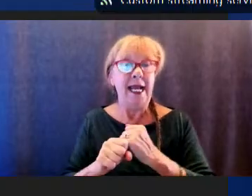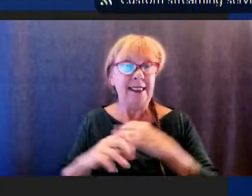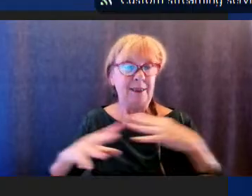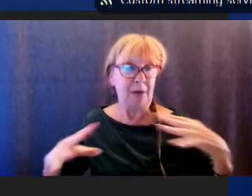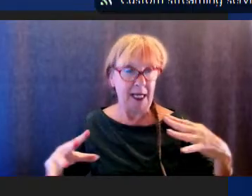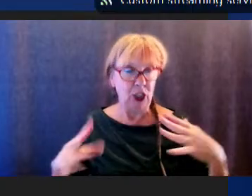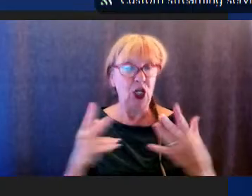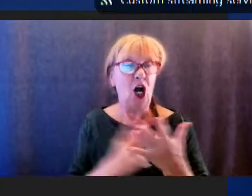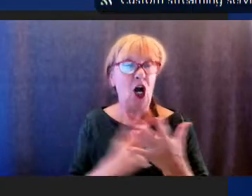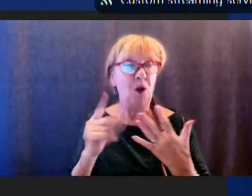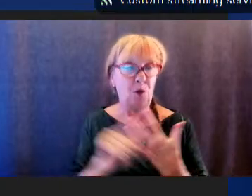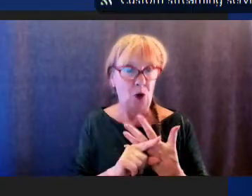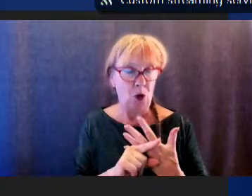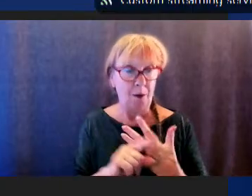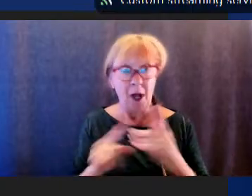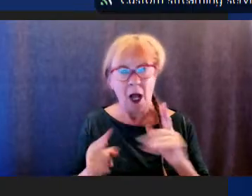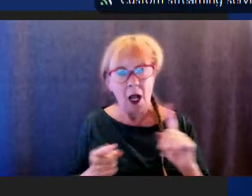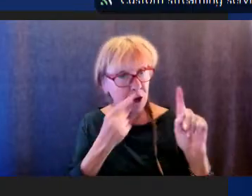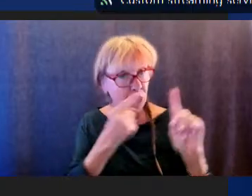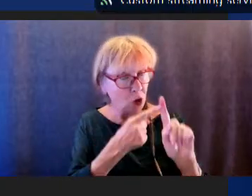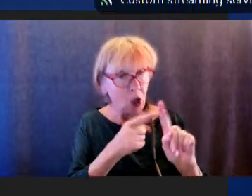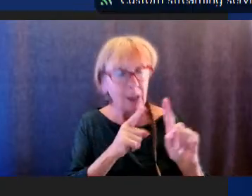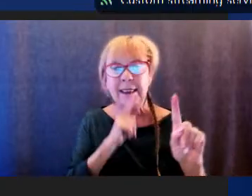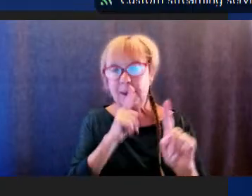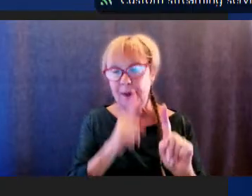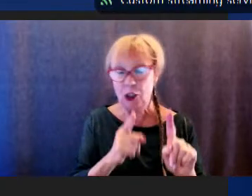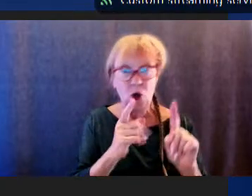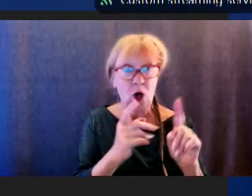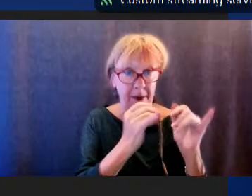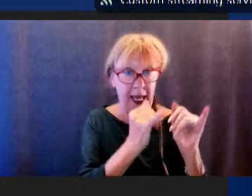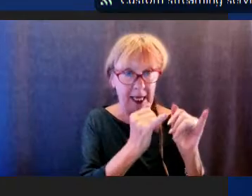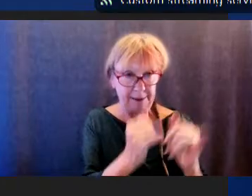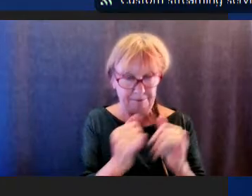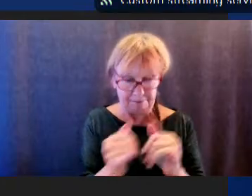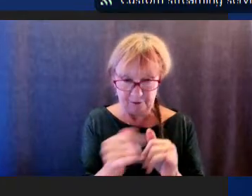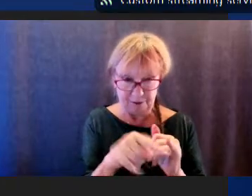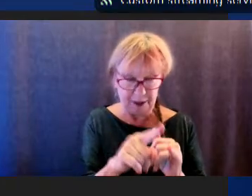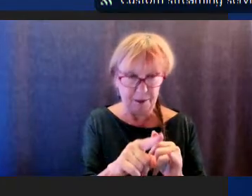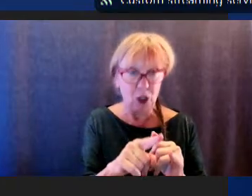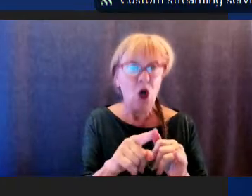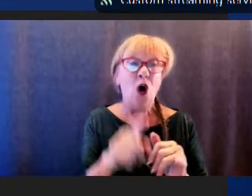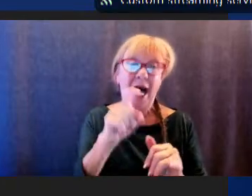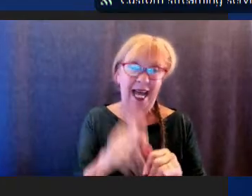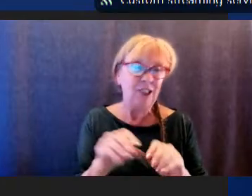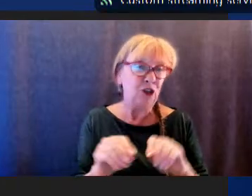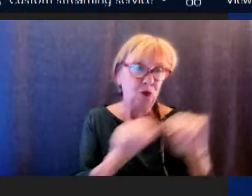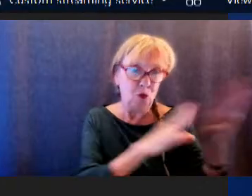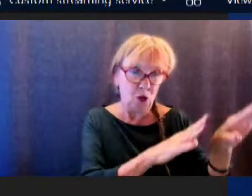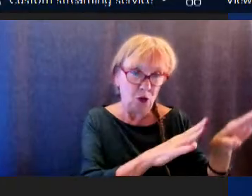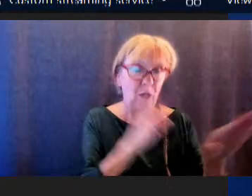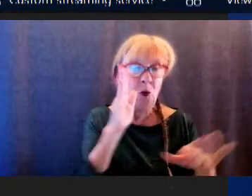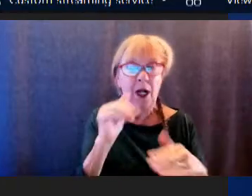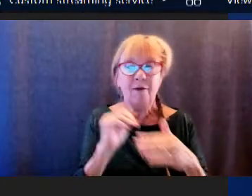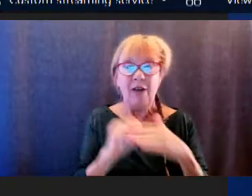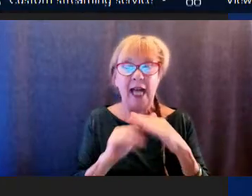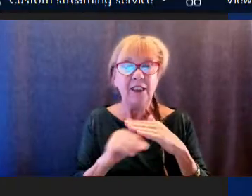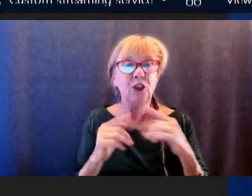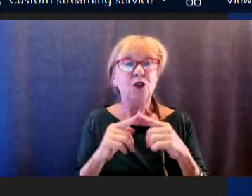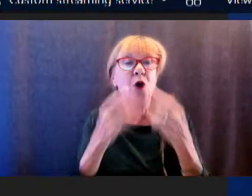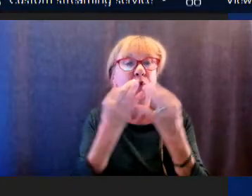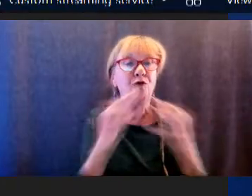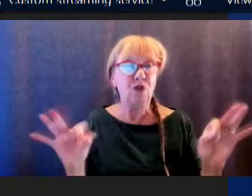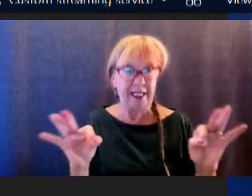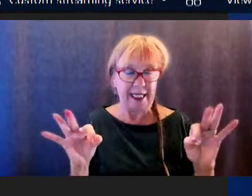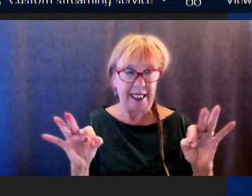survivors. The goal is to ensure individuals who were displaced have access for free subsidized